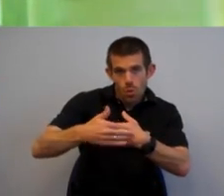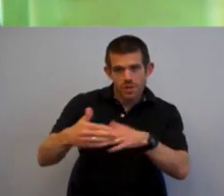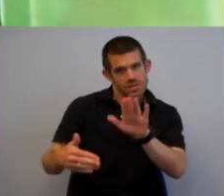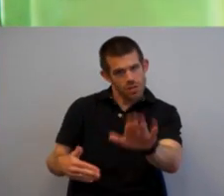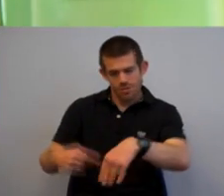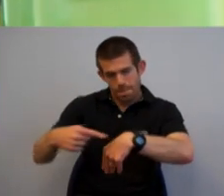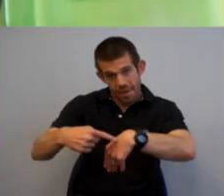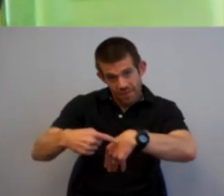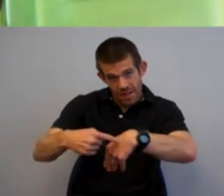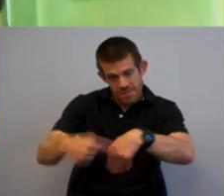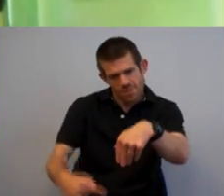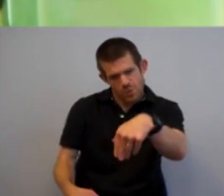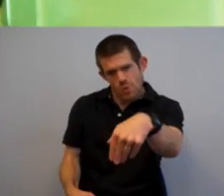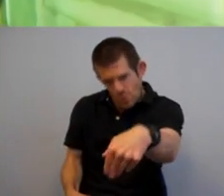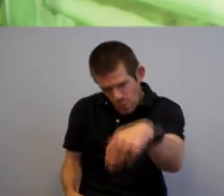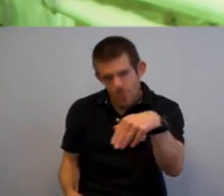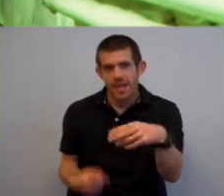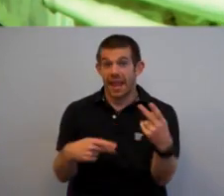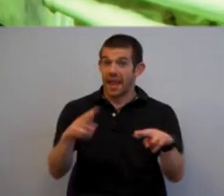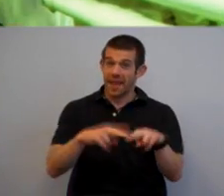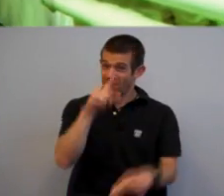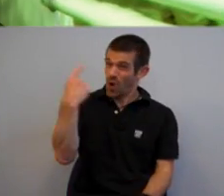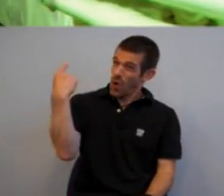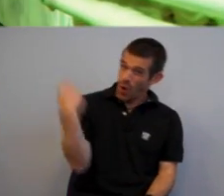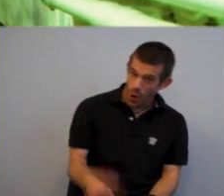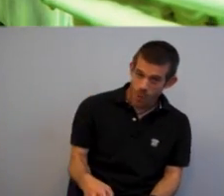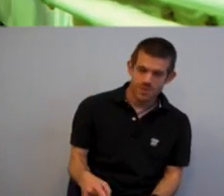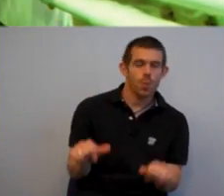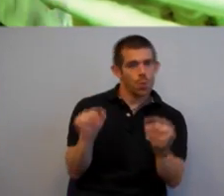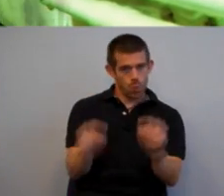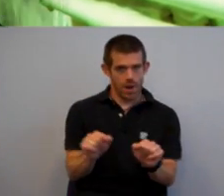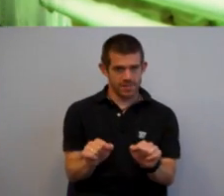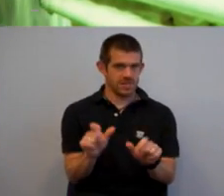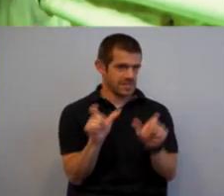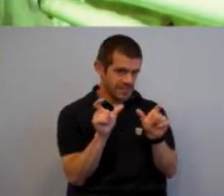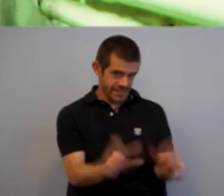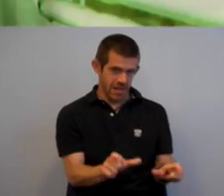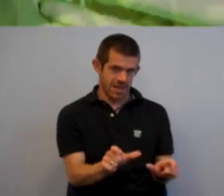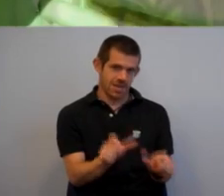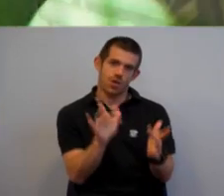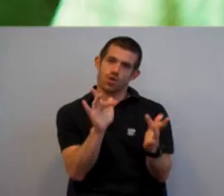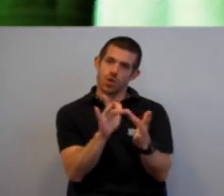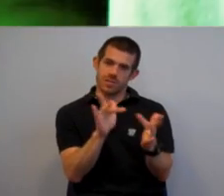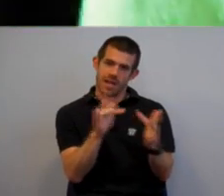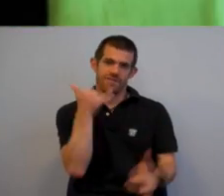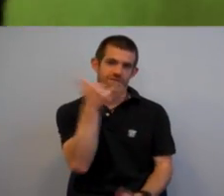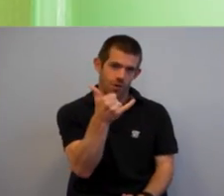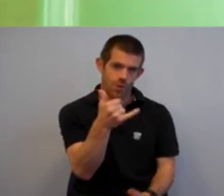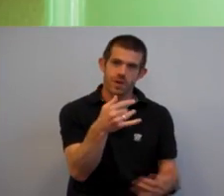your hand, only for a moment, as it may be hot. If it is, do not open